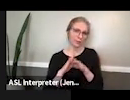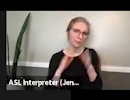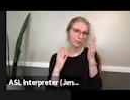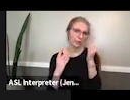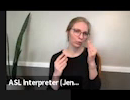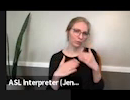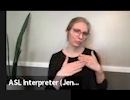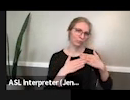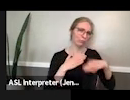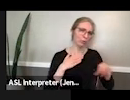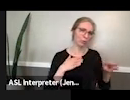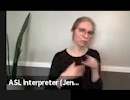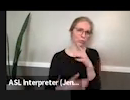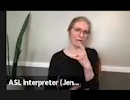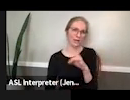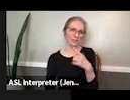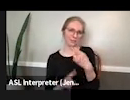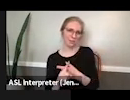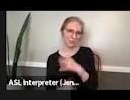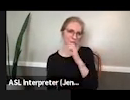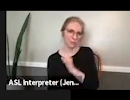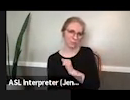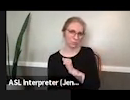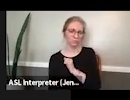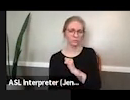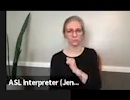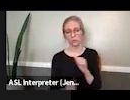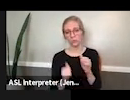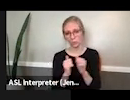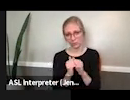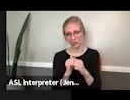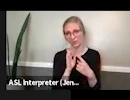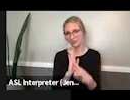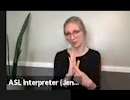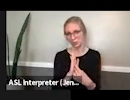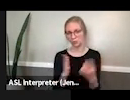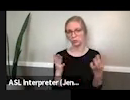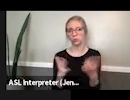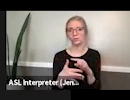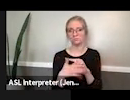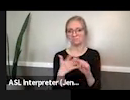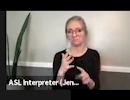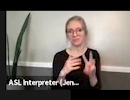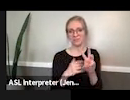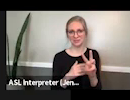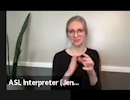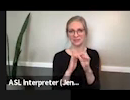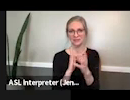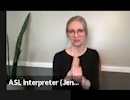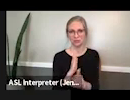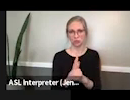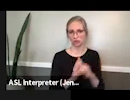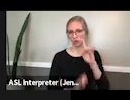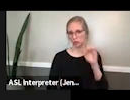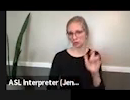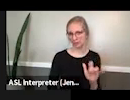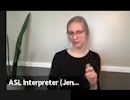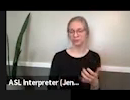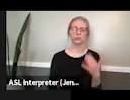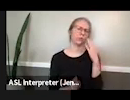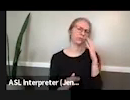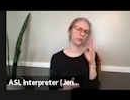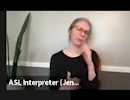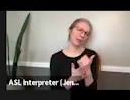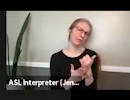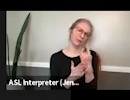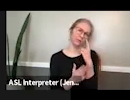through 18 months of age with examples, what these 6 skills look like. I hope that those will be helpful